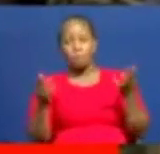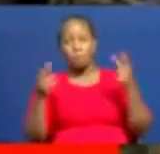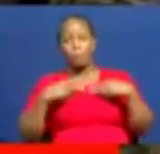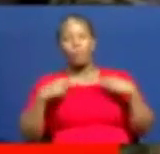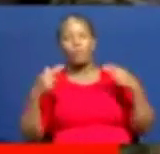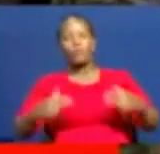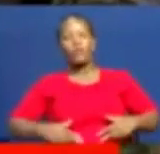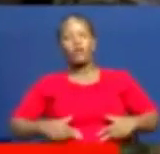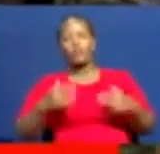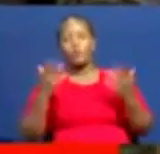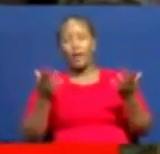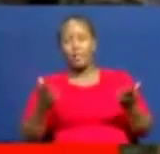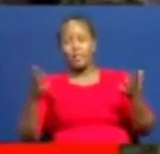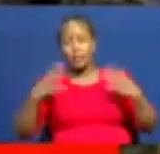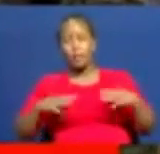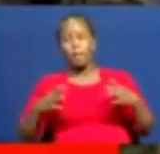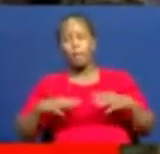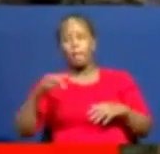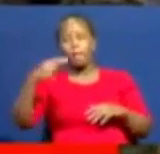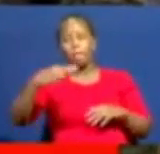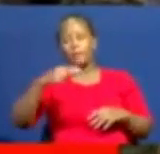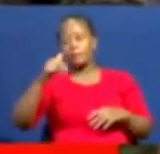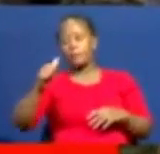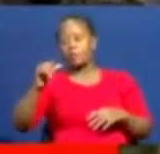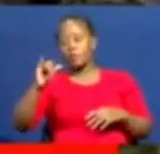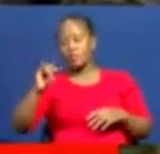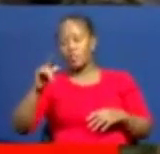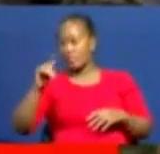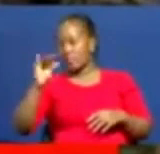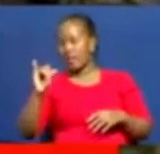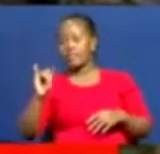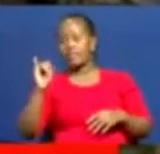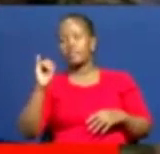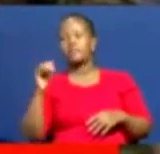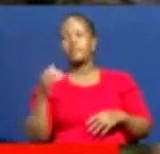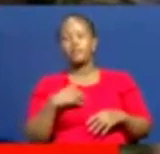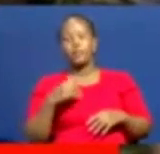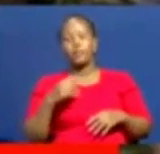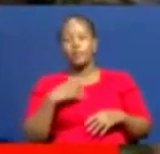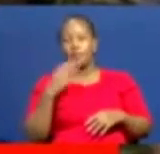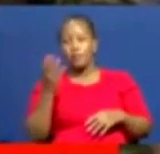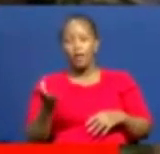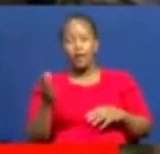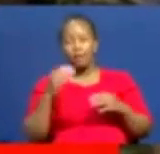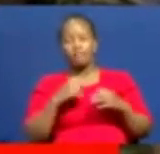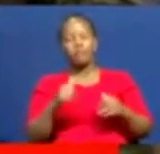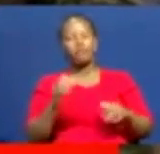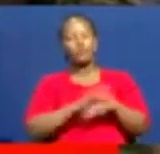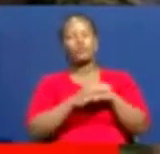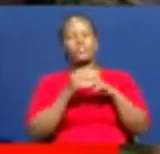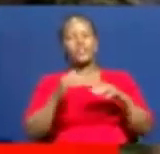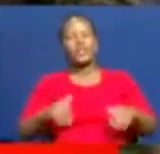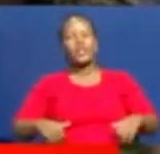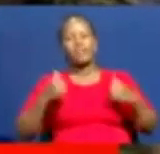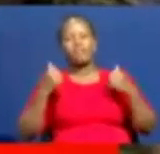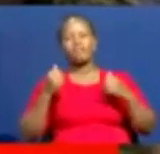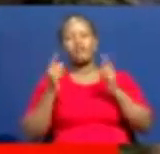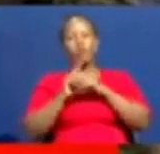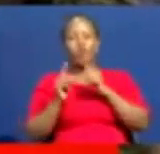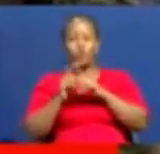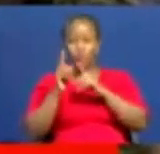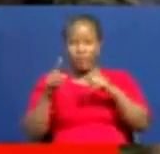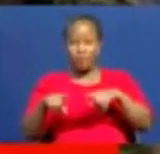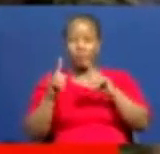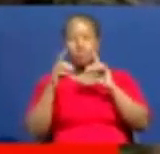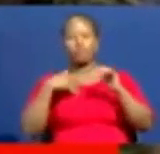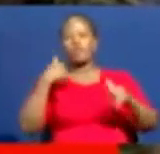humanity, the people in Haiti, have a life and they too can